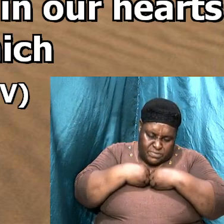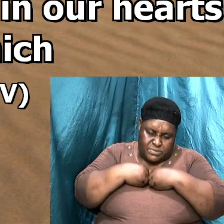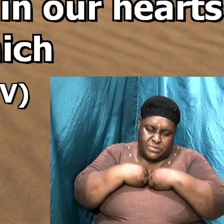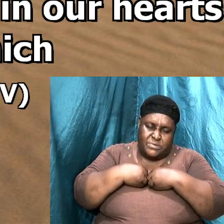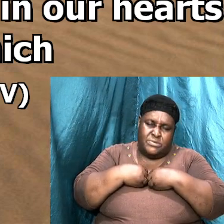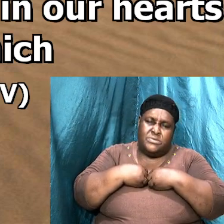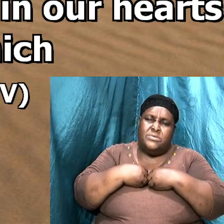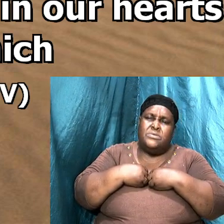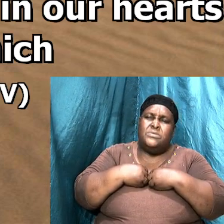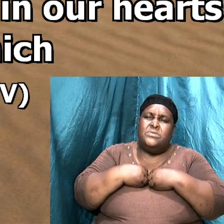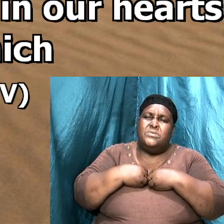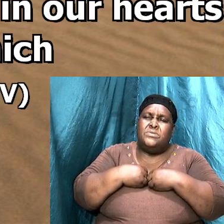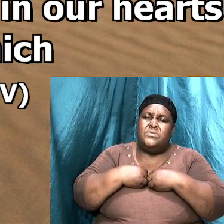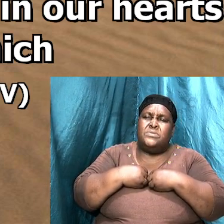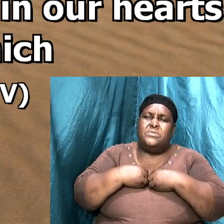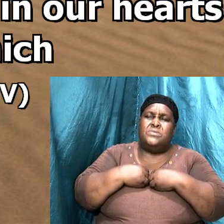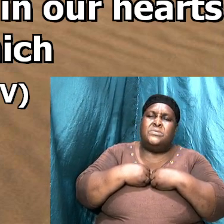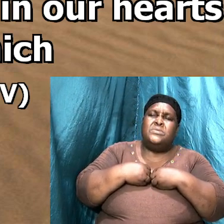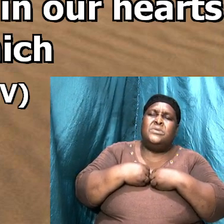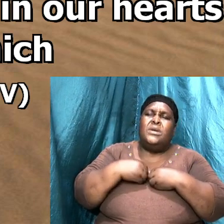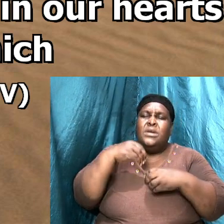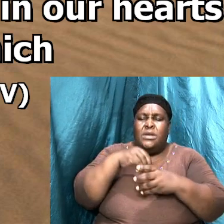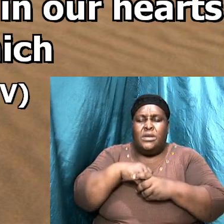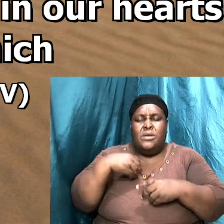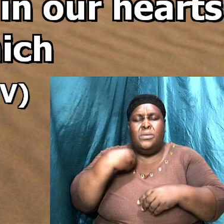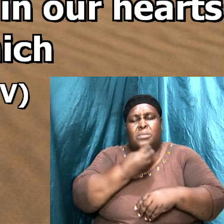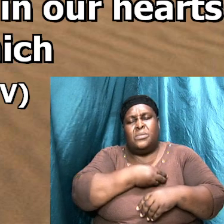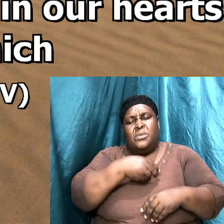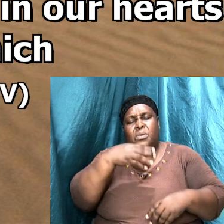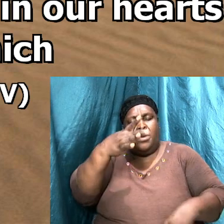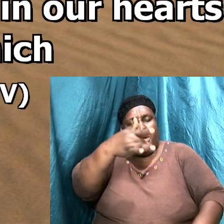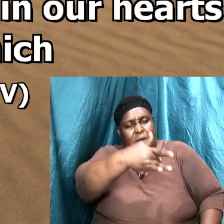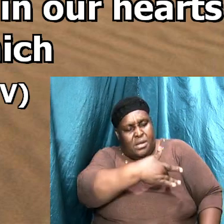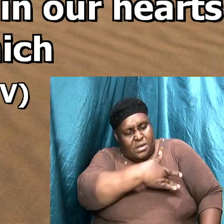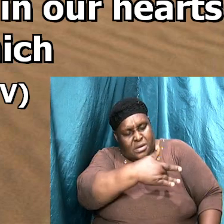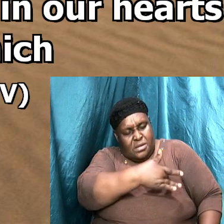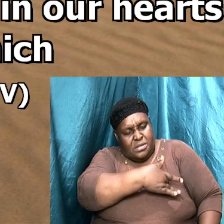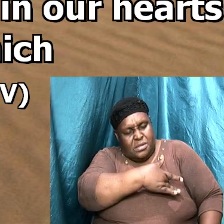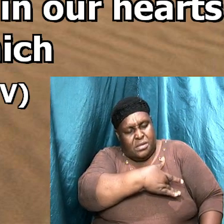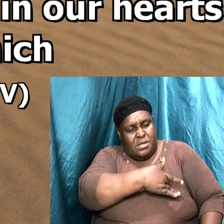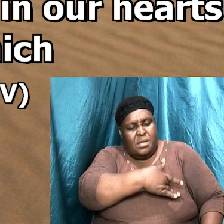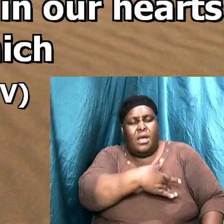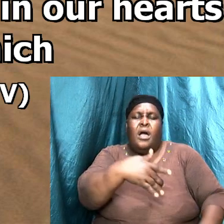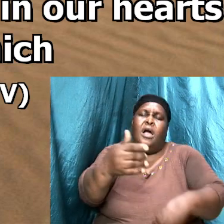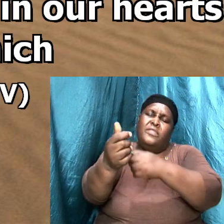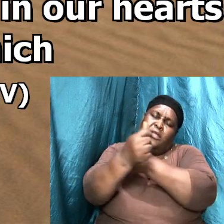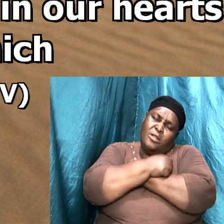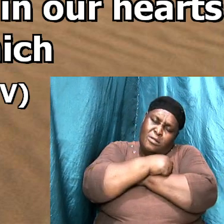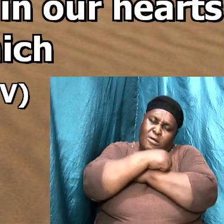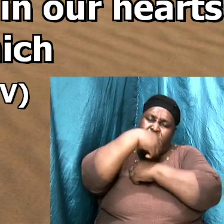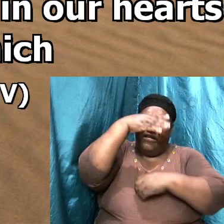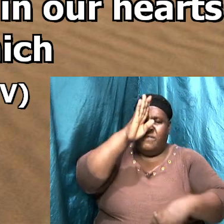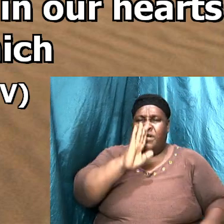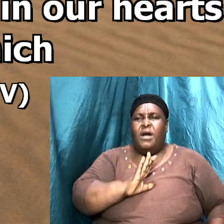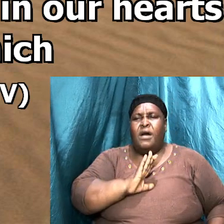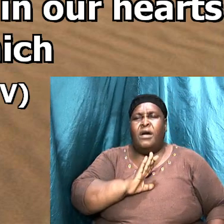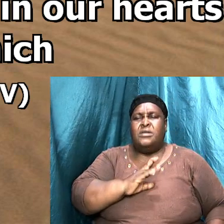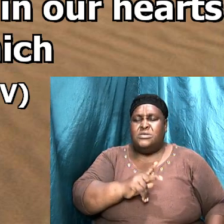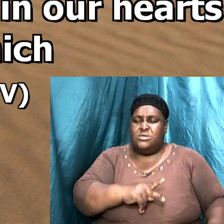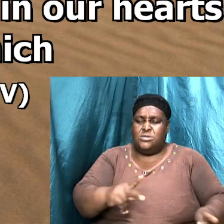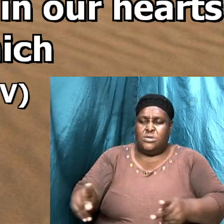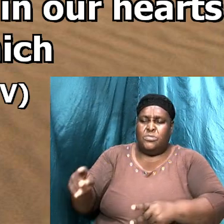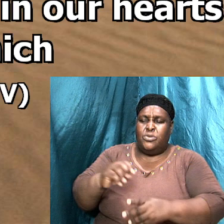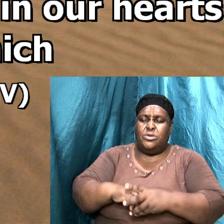You hear where God put the Holy Ghost? In our hearts. And the love of God is shed abroad in our hearts